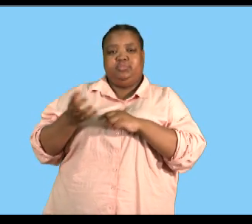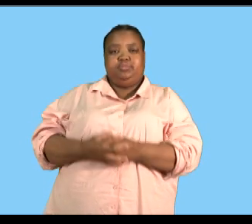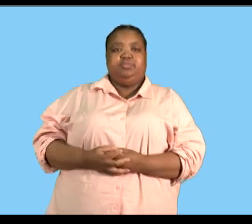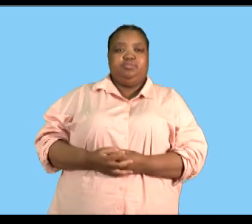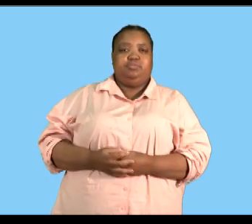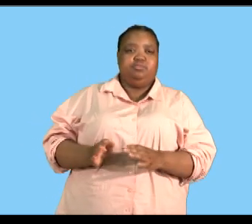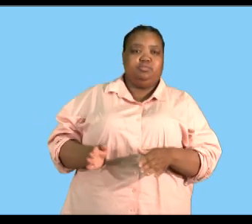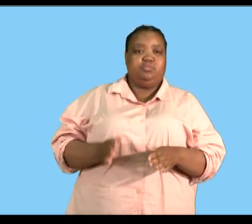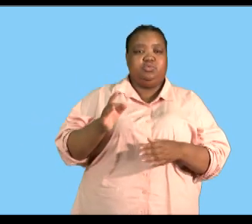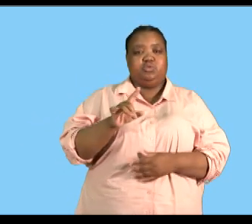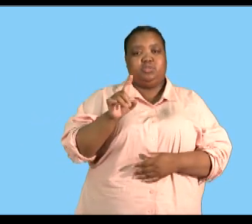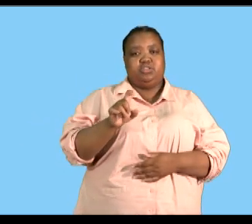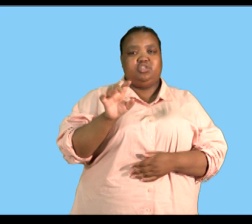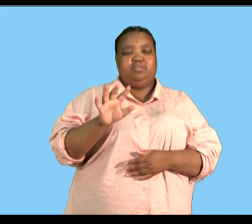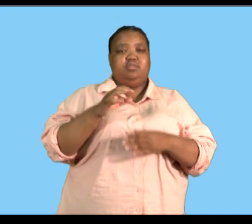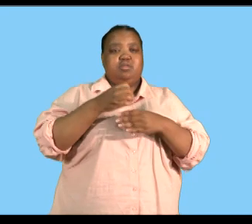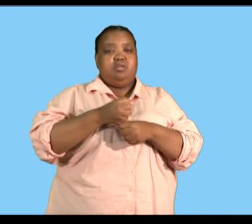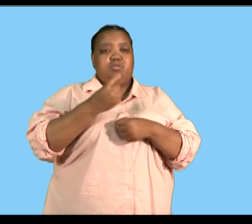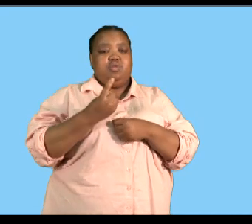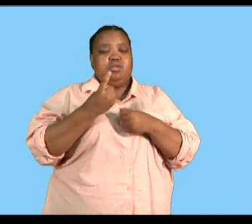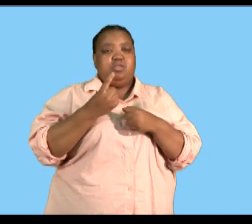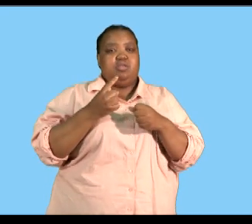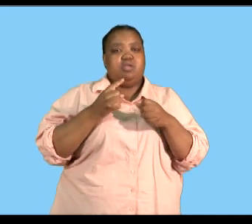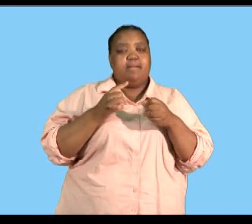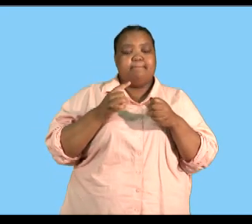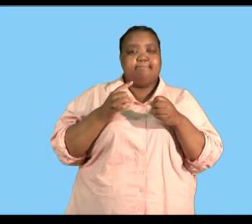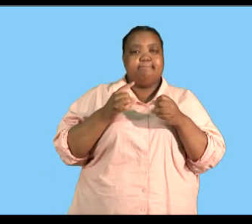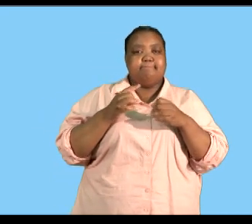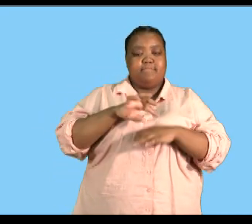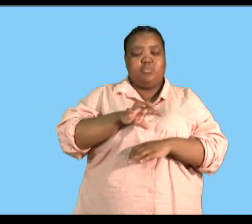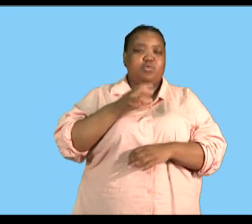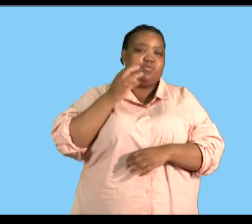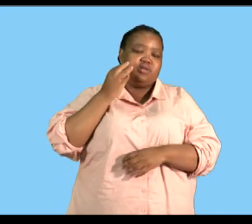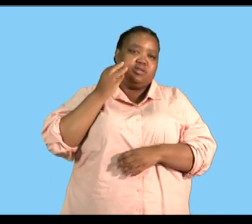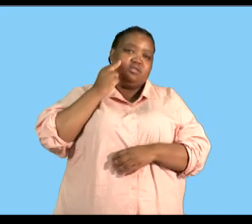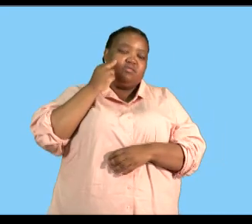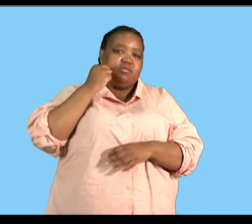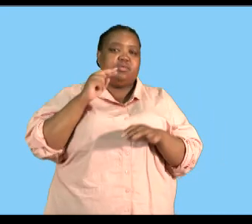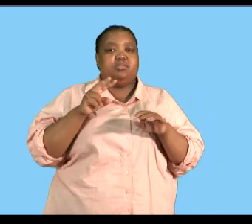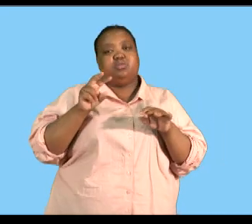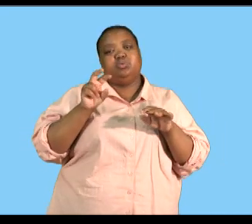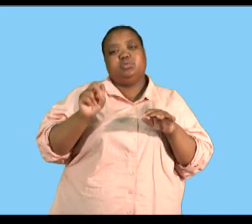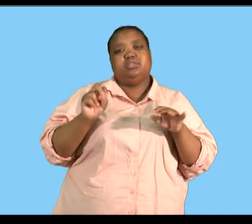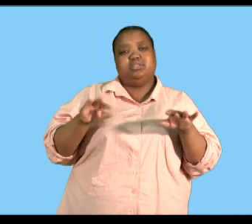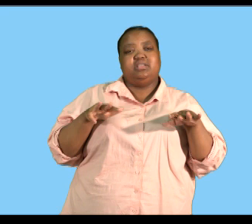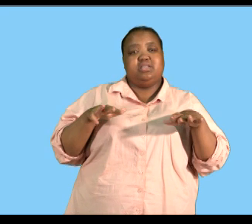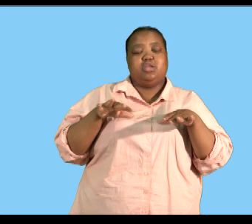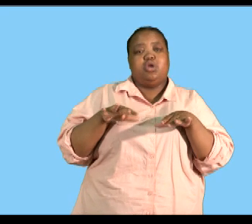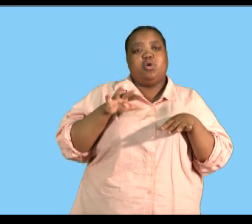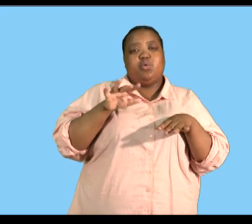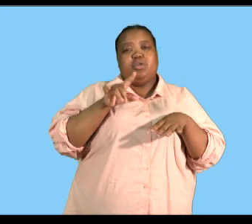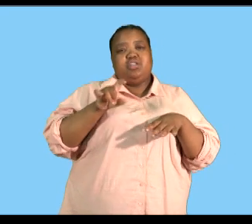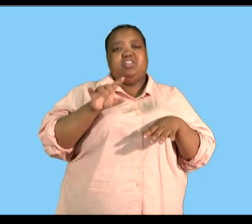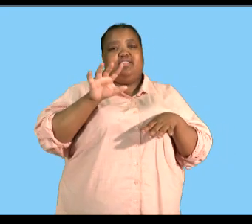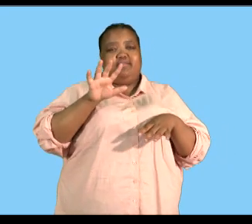looking at question 5, and it was adapted from Gauteng Province, November 2019, question